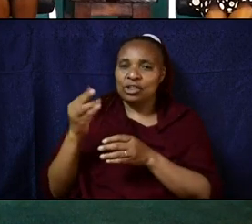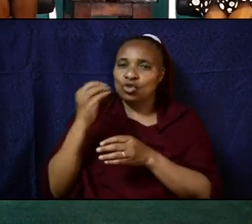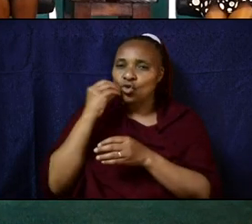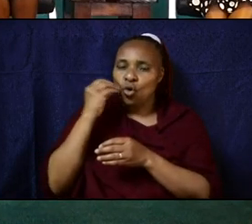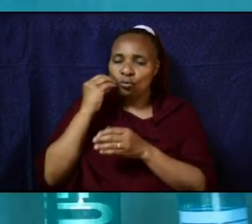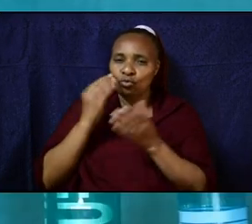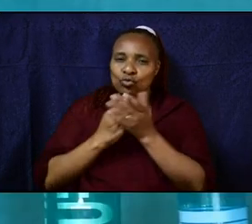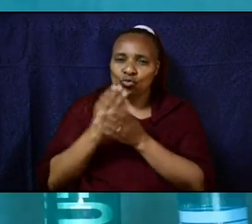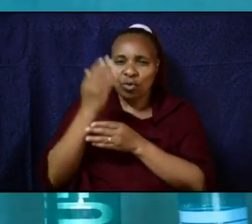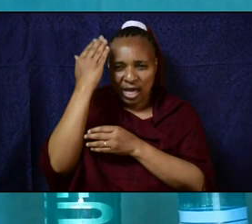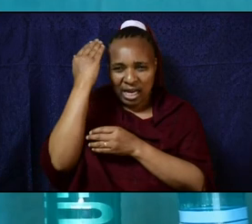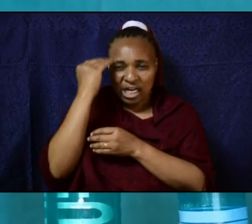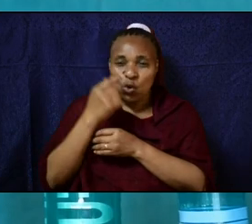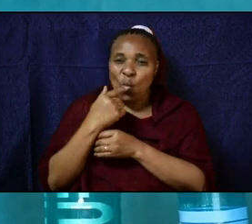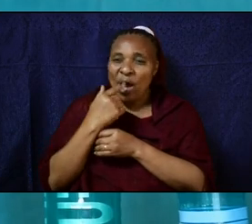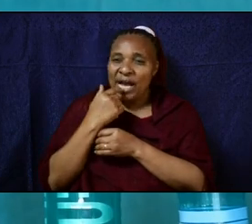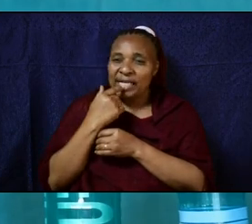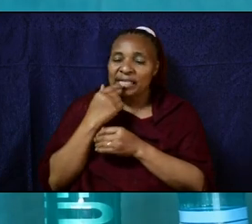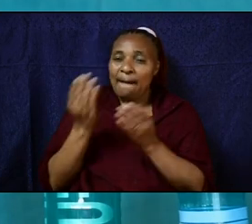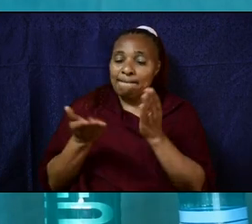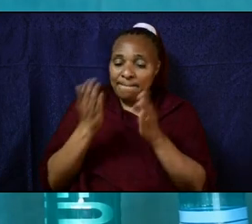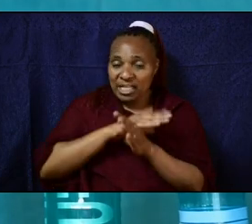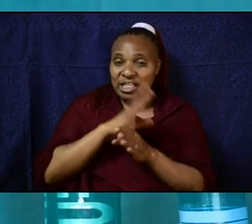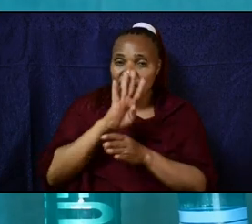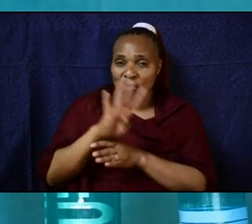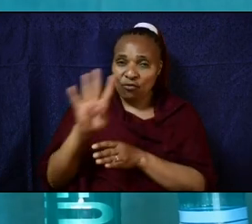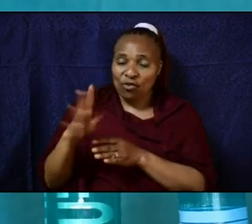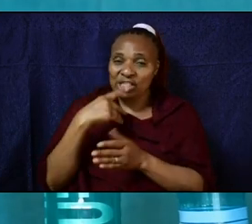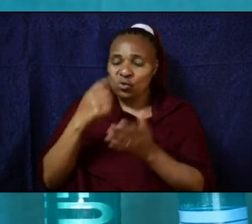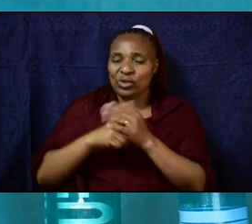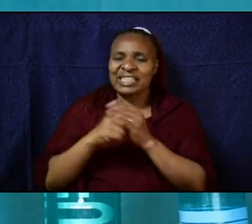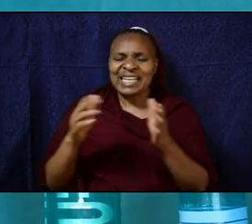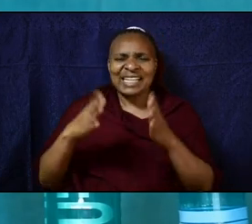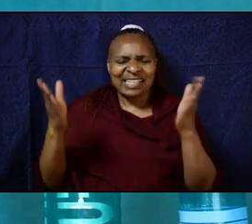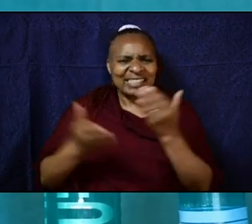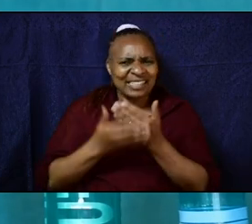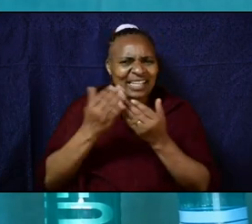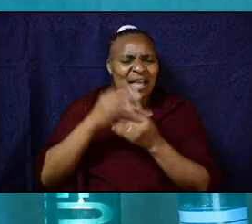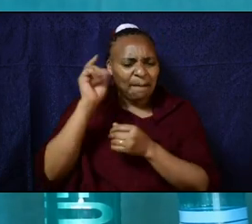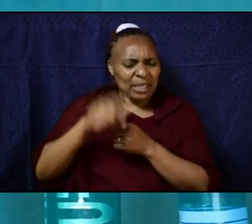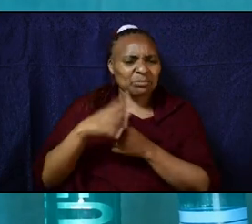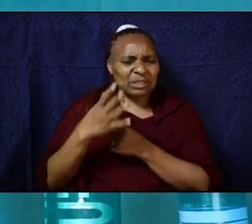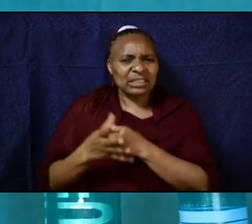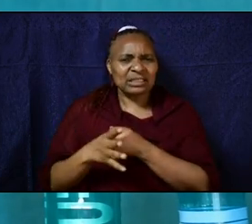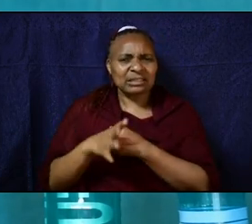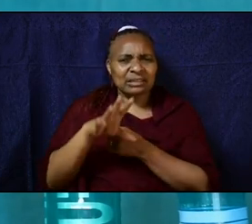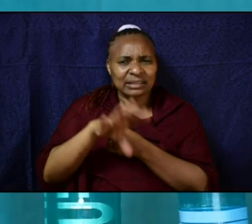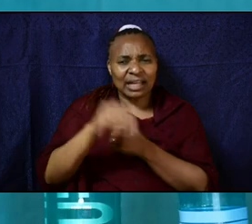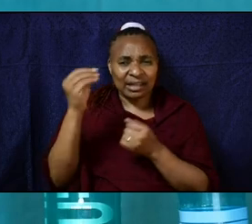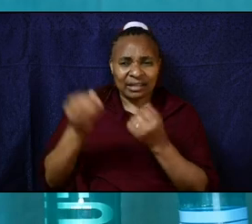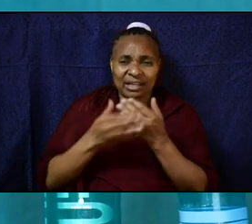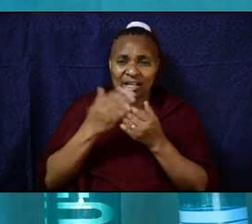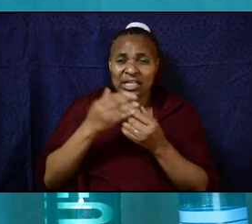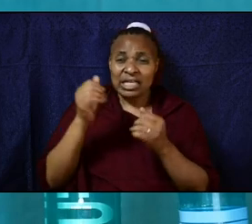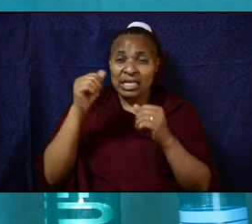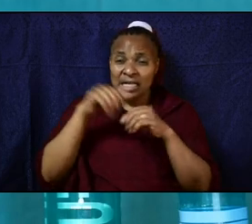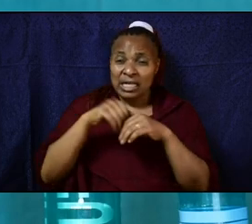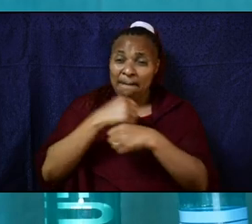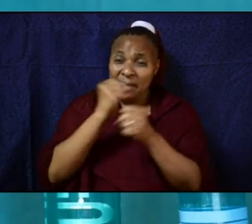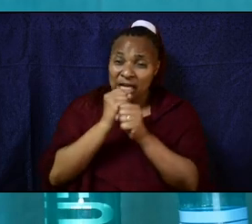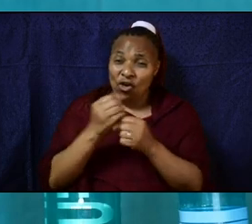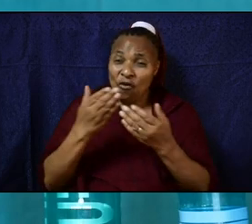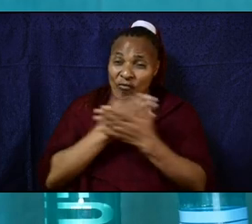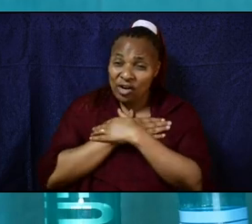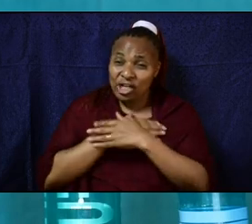by Ellen White, page 44, she says, great care should be taken by the Christian youth in the formation of friendships and in the